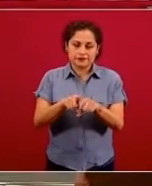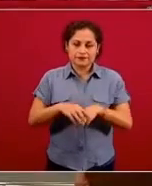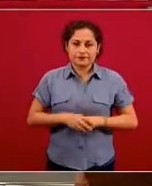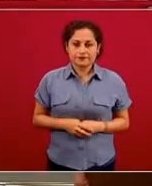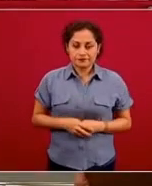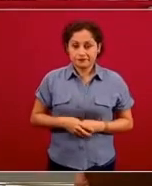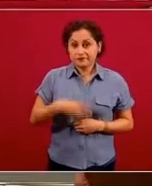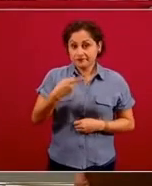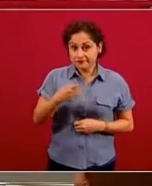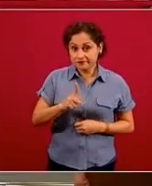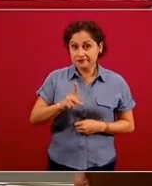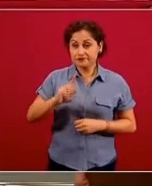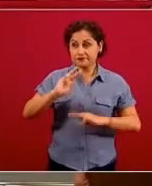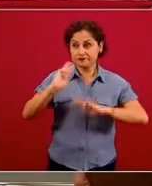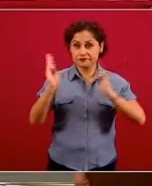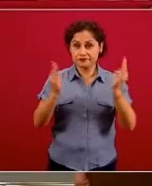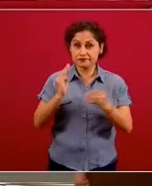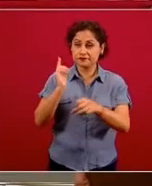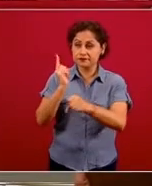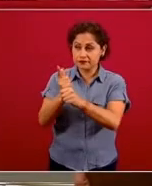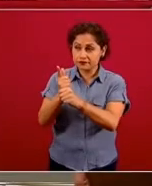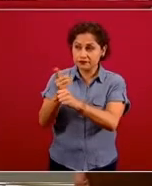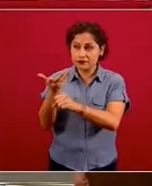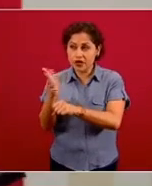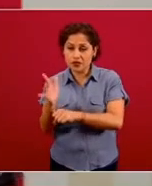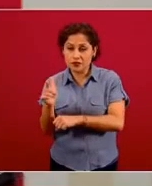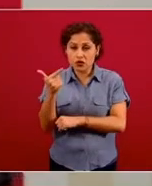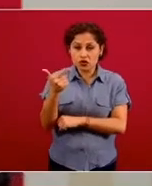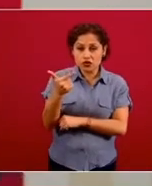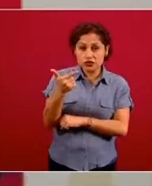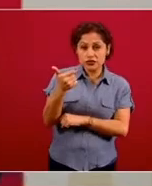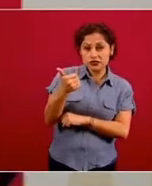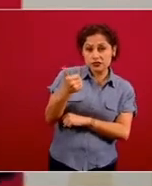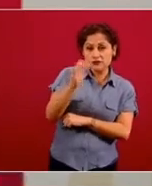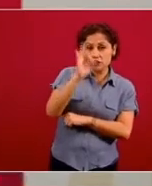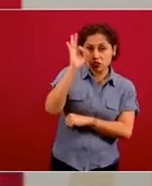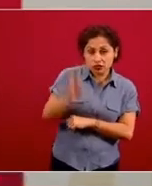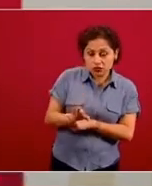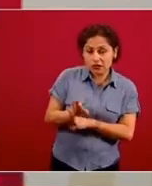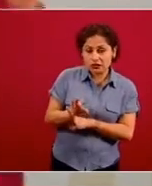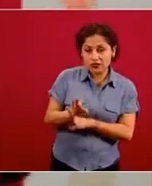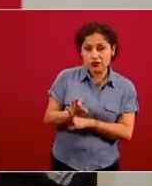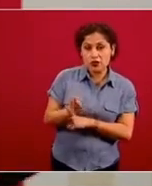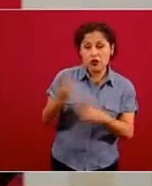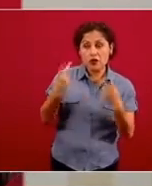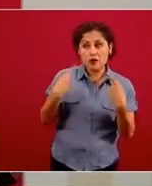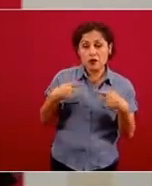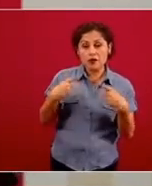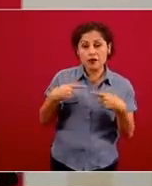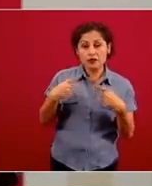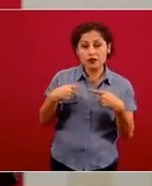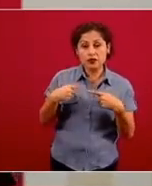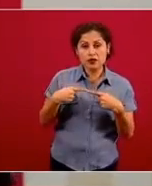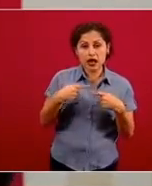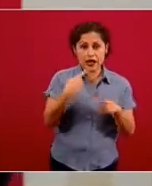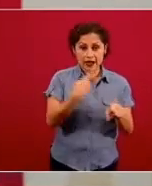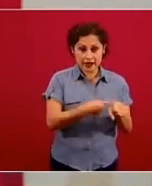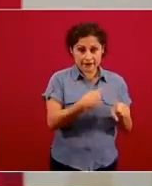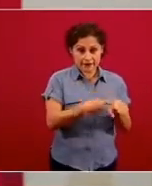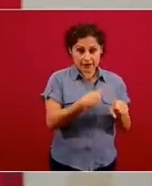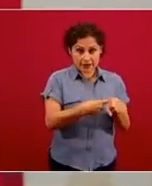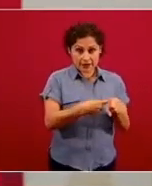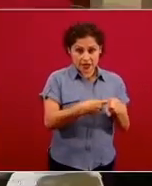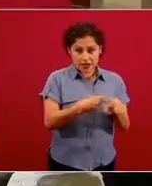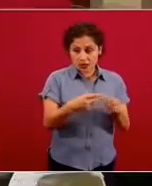Now, so far, it's been pretty relative. That percentage of 5 to 6 or up to 7% of people